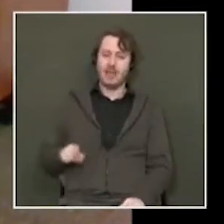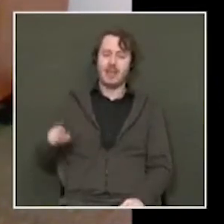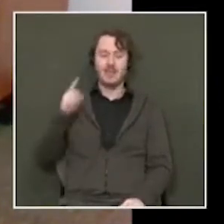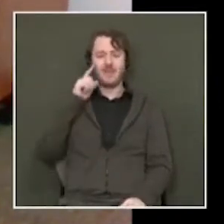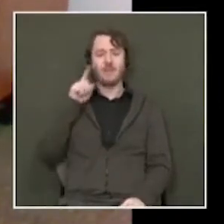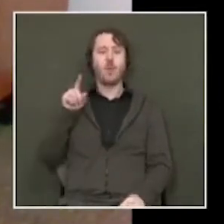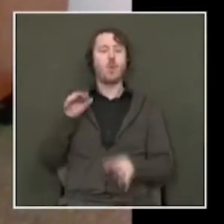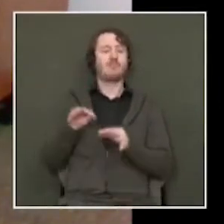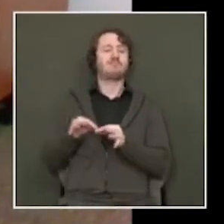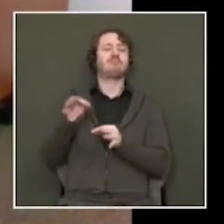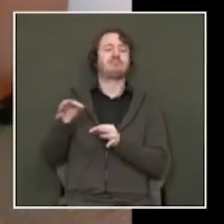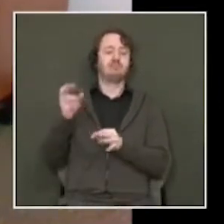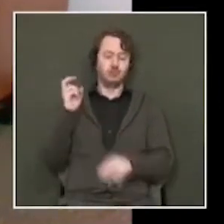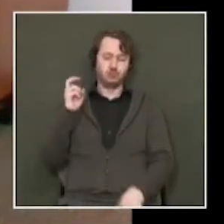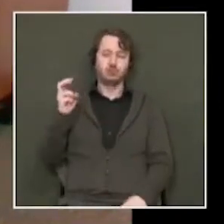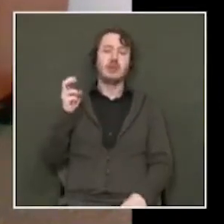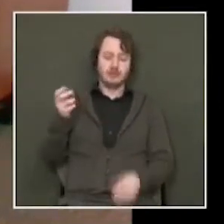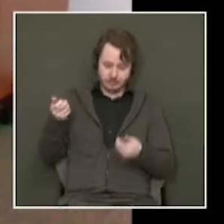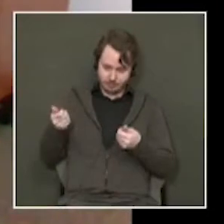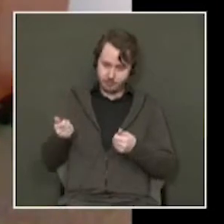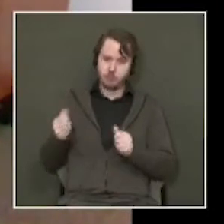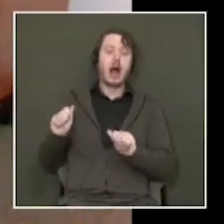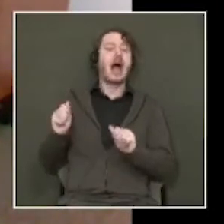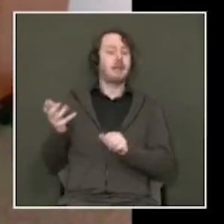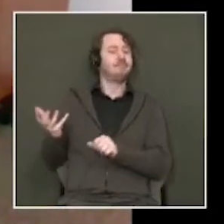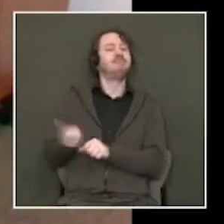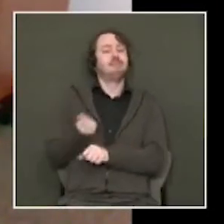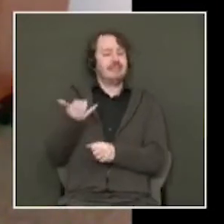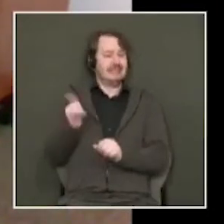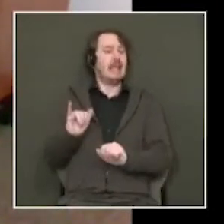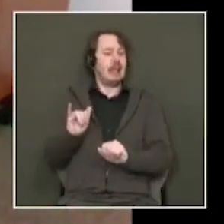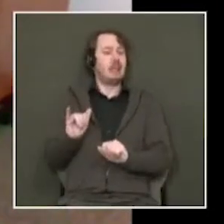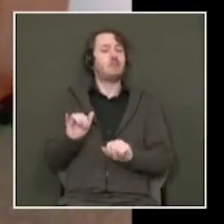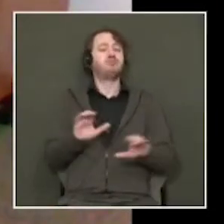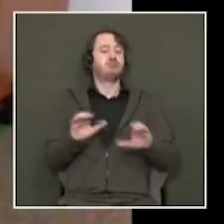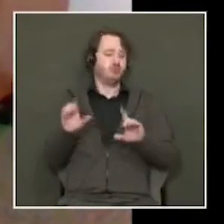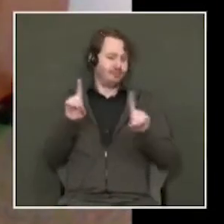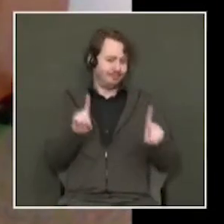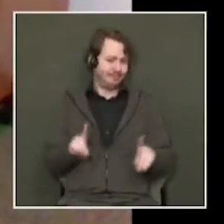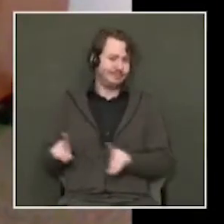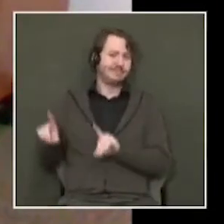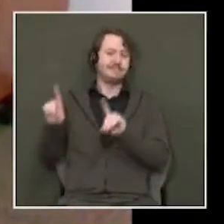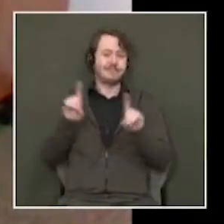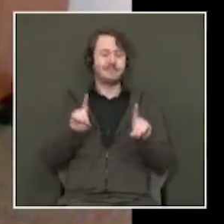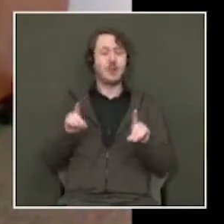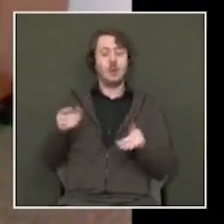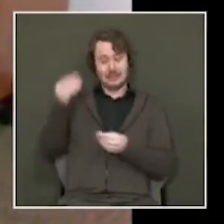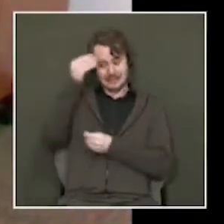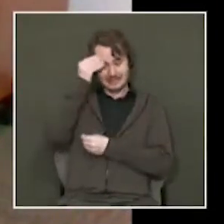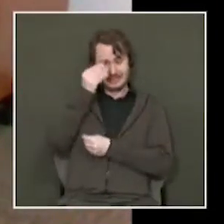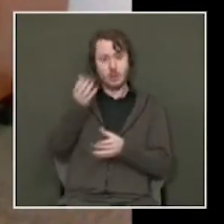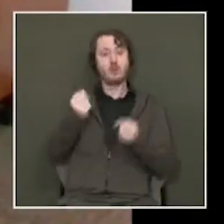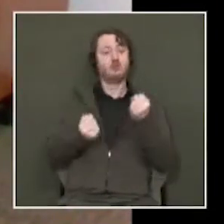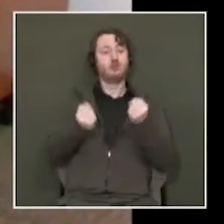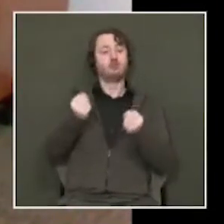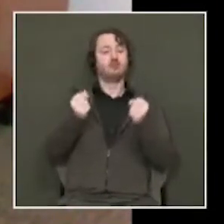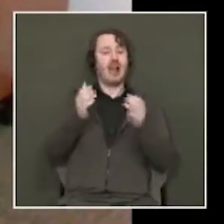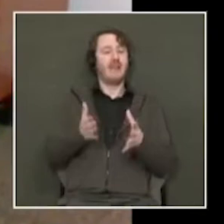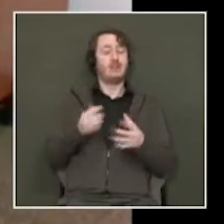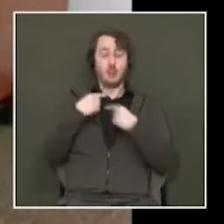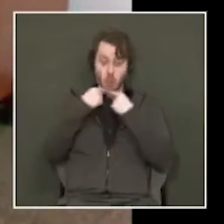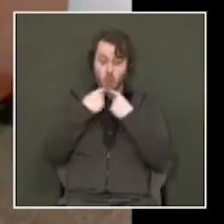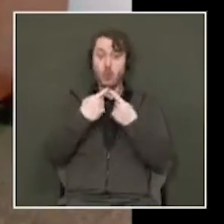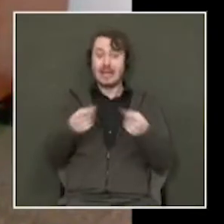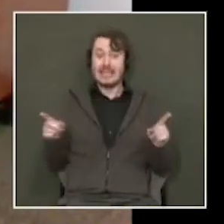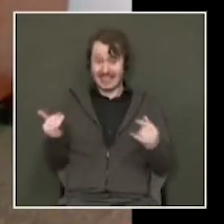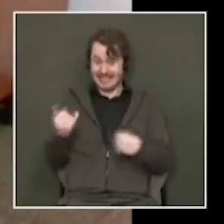around and make sure people can get their treatment still. Just so everyone knows, we tell our operators this all the time, but especially on